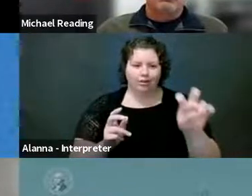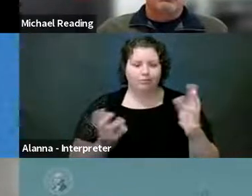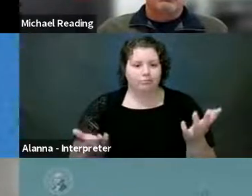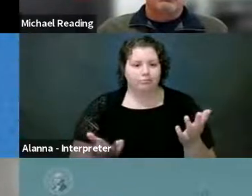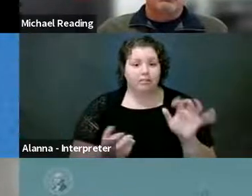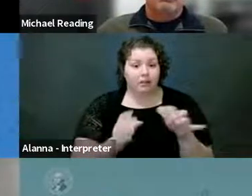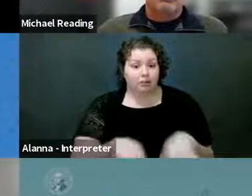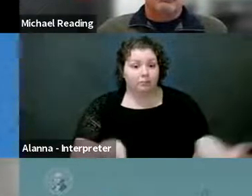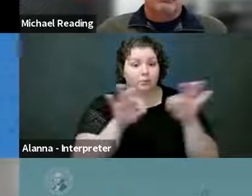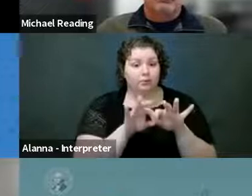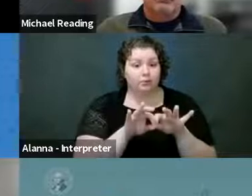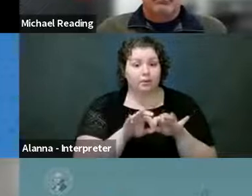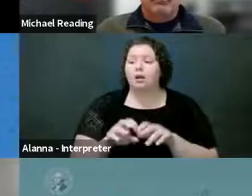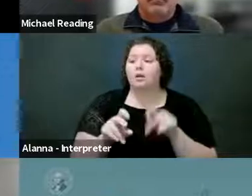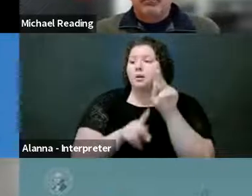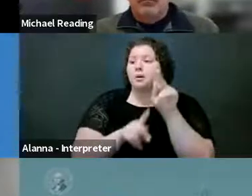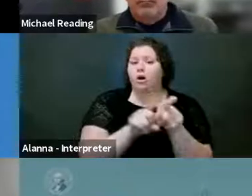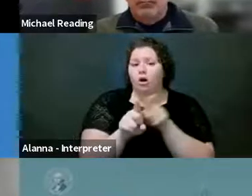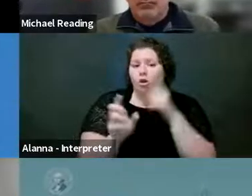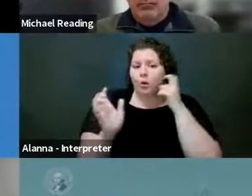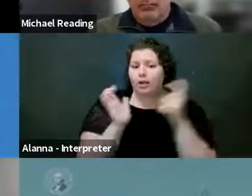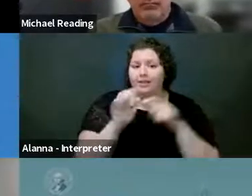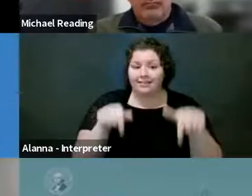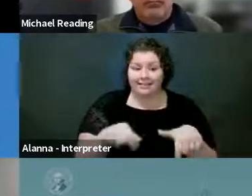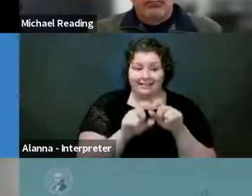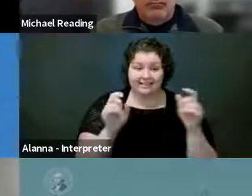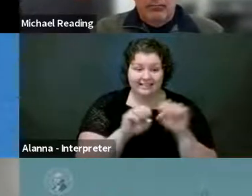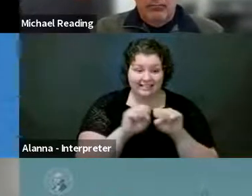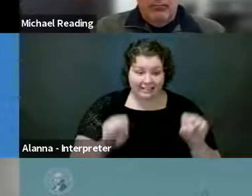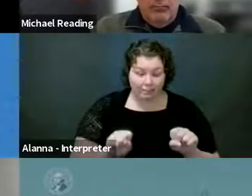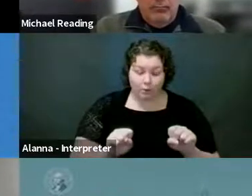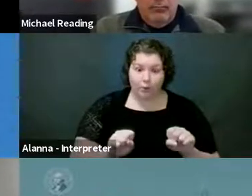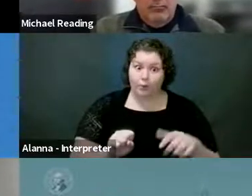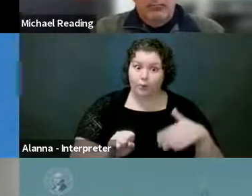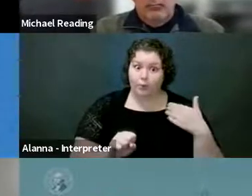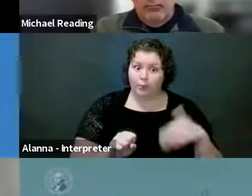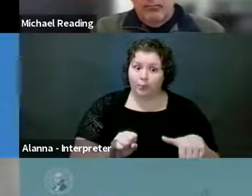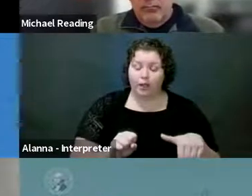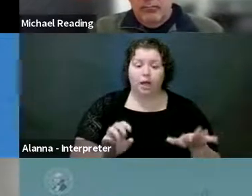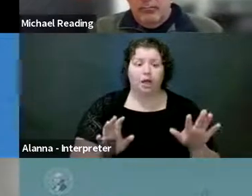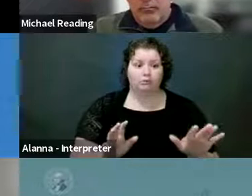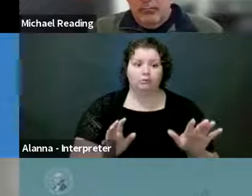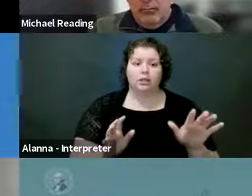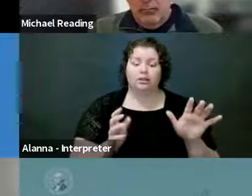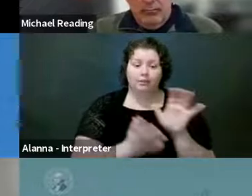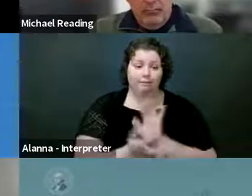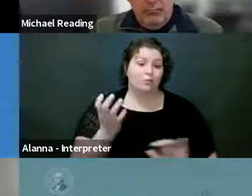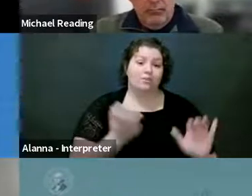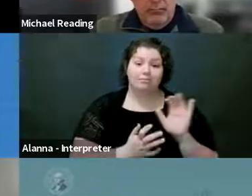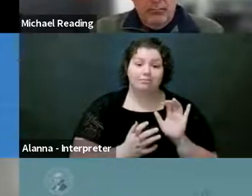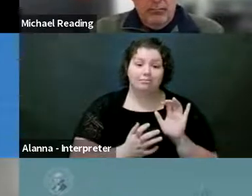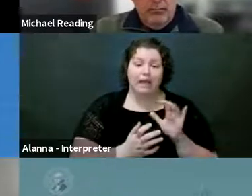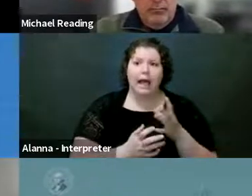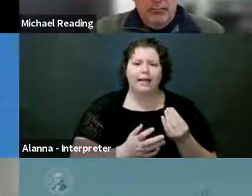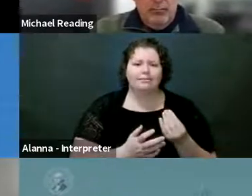people recognize that this is a convoluted and confusing system, and we kept coming back to what does this mean for the people that are not being served or trying to